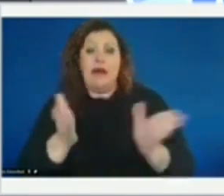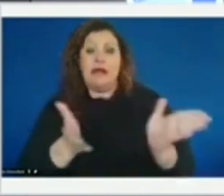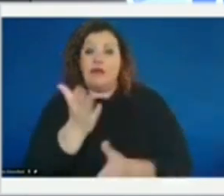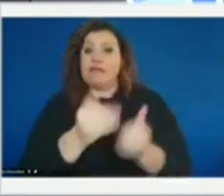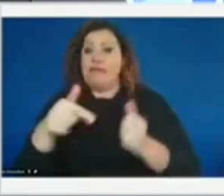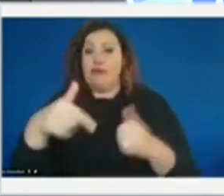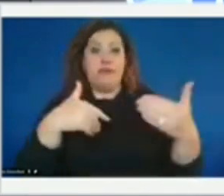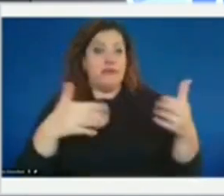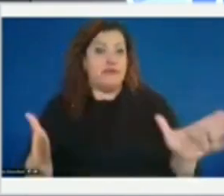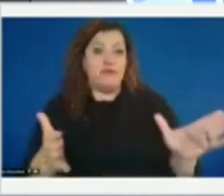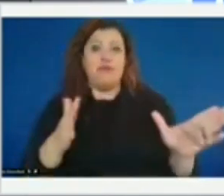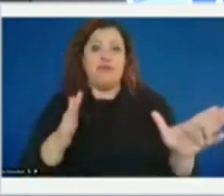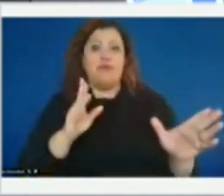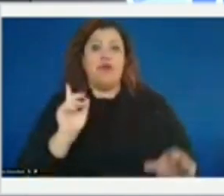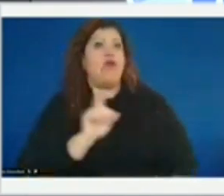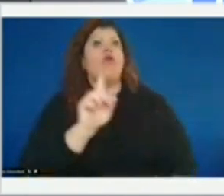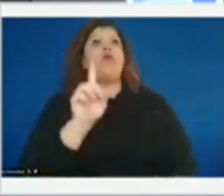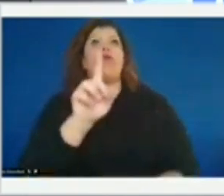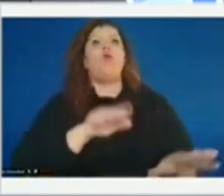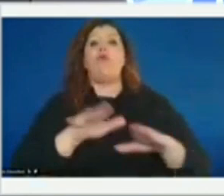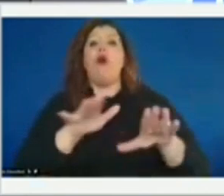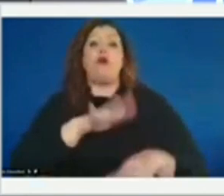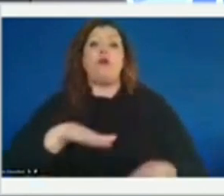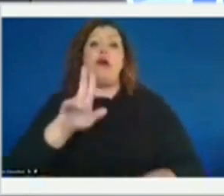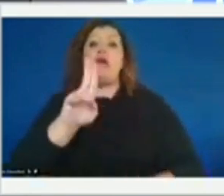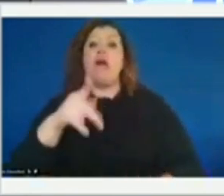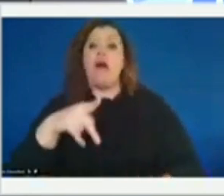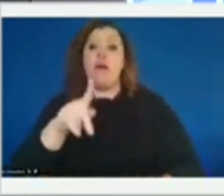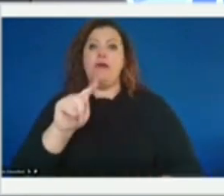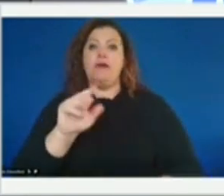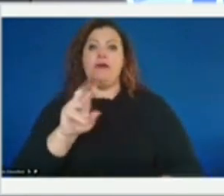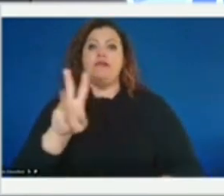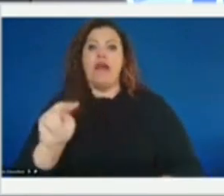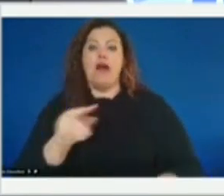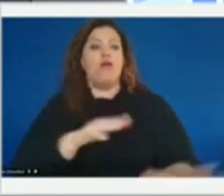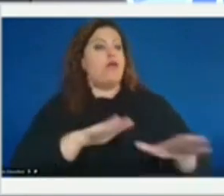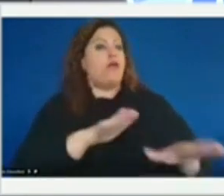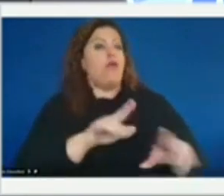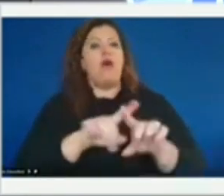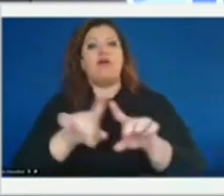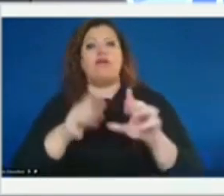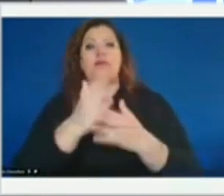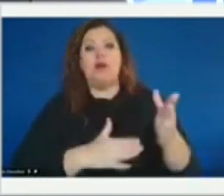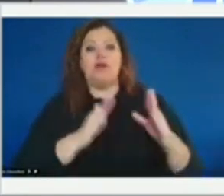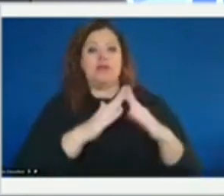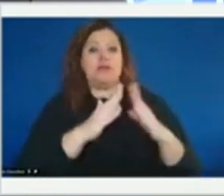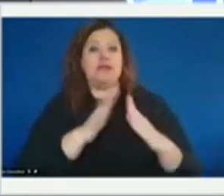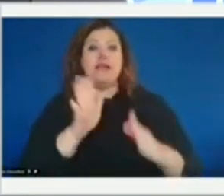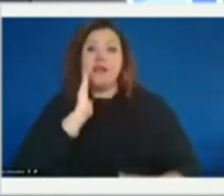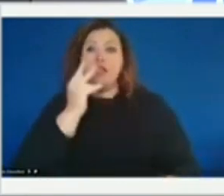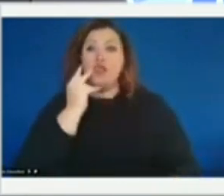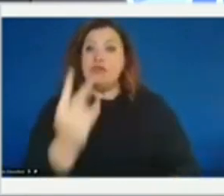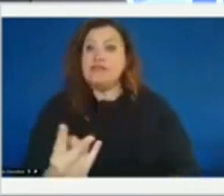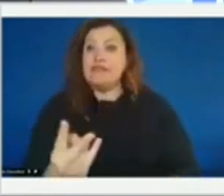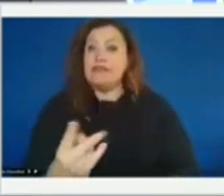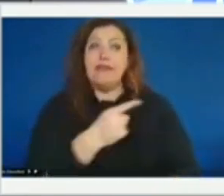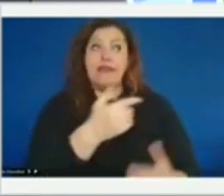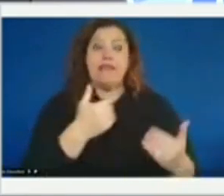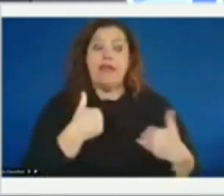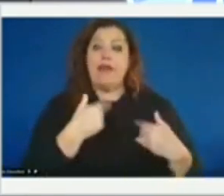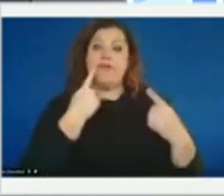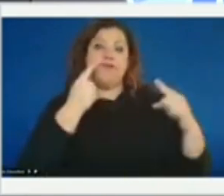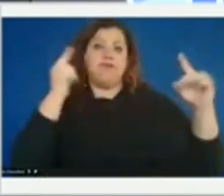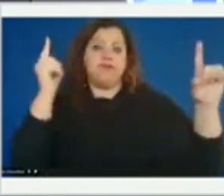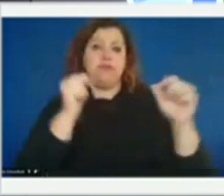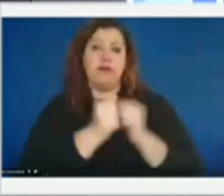go walk around uptown, walk around different parts of this city, and you'll see that indeed there's vibrancy and there are people